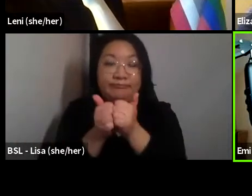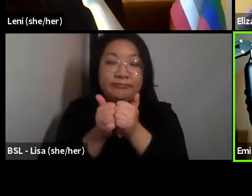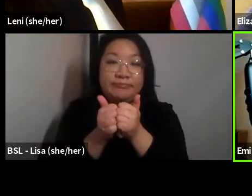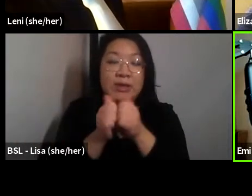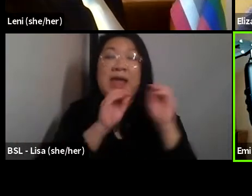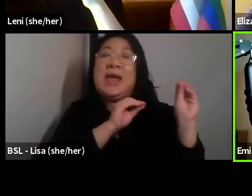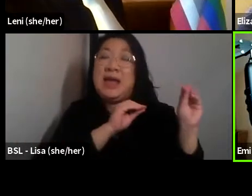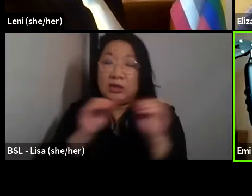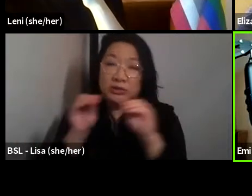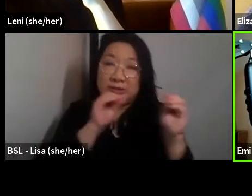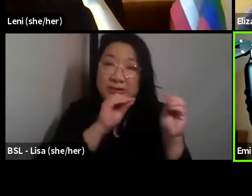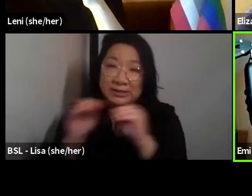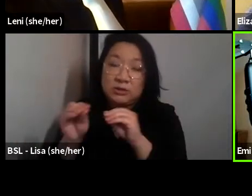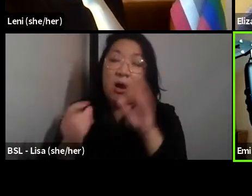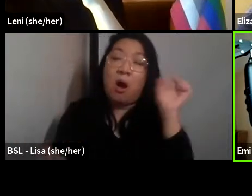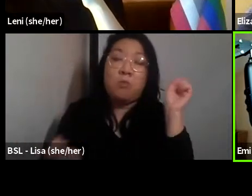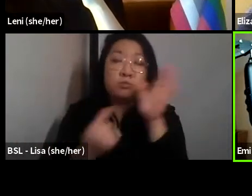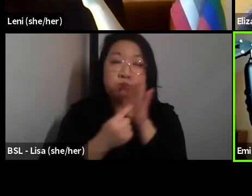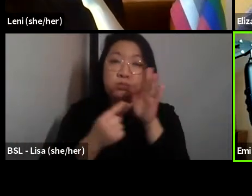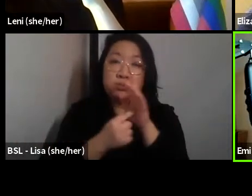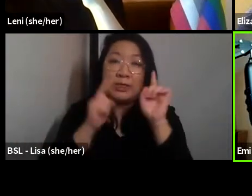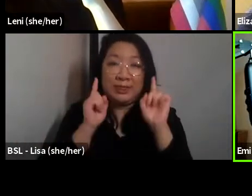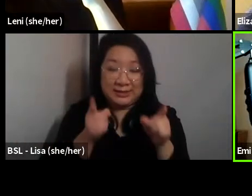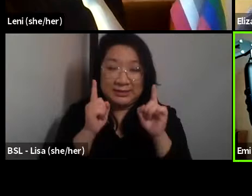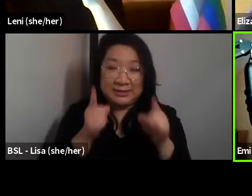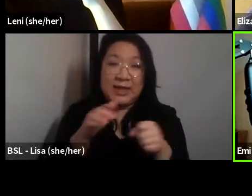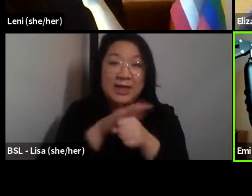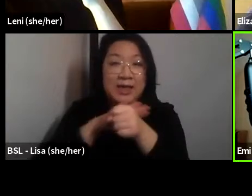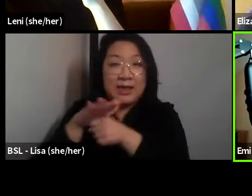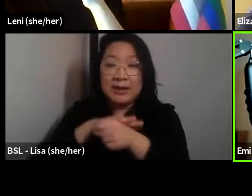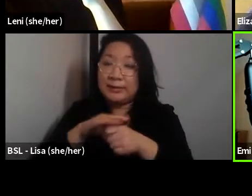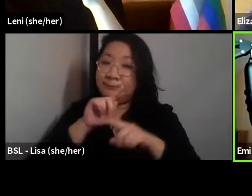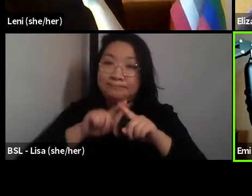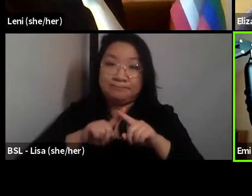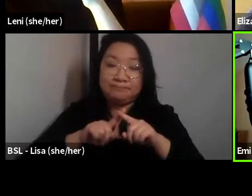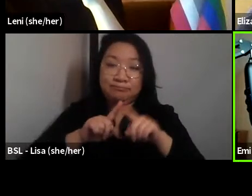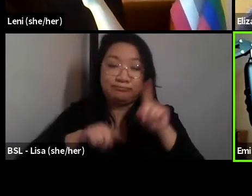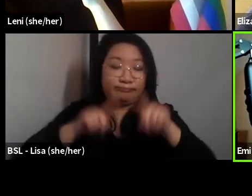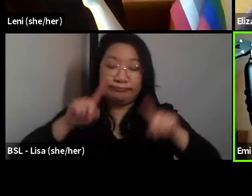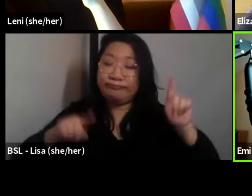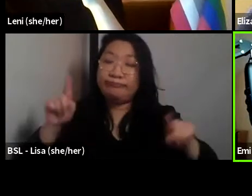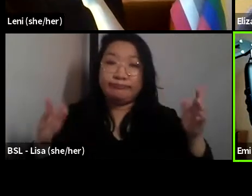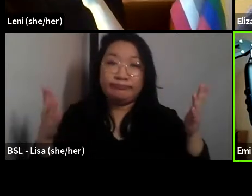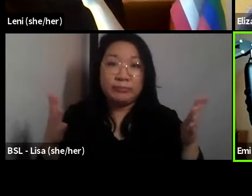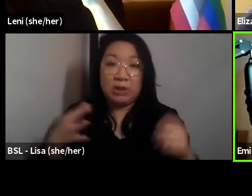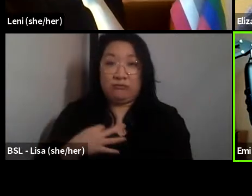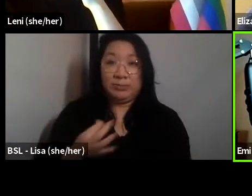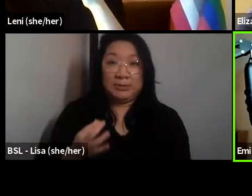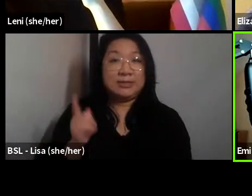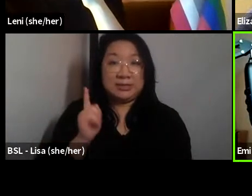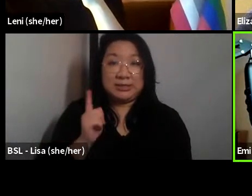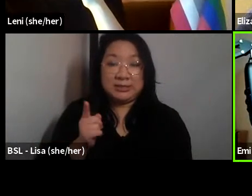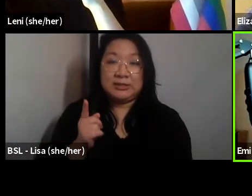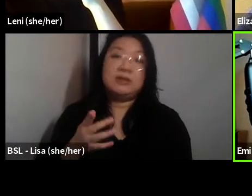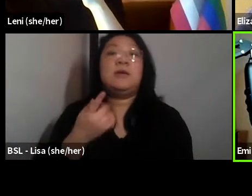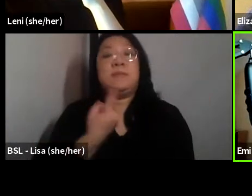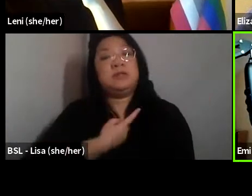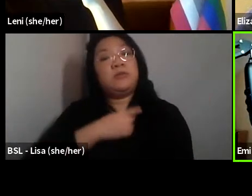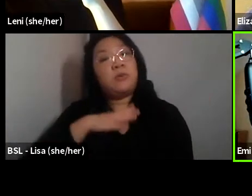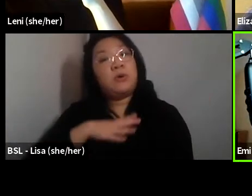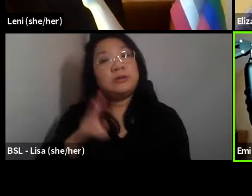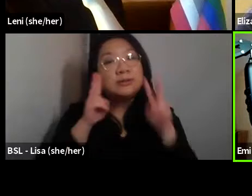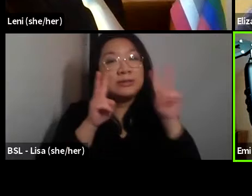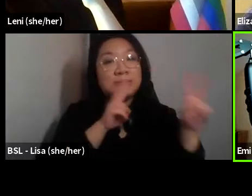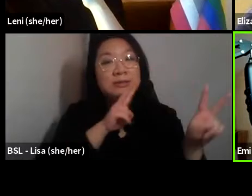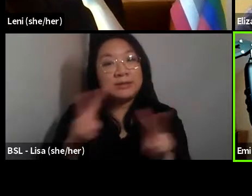thing in kind of every area. But when I think about the representations I'd like to see in media, I don't